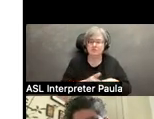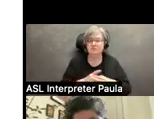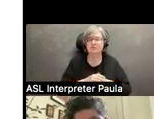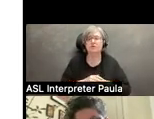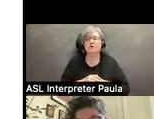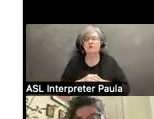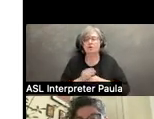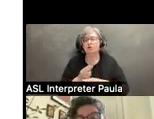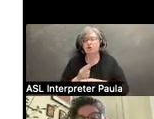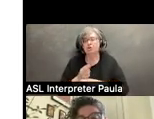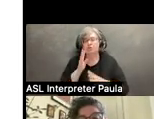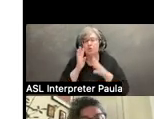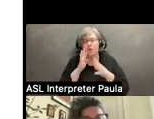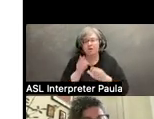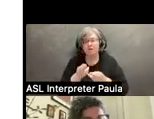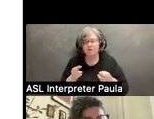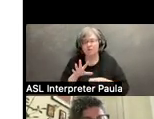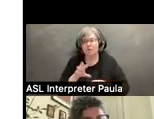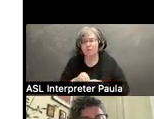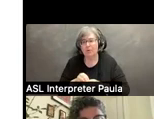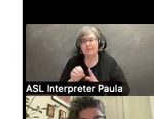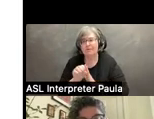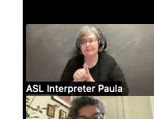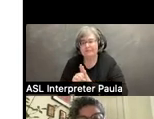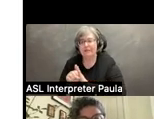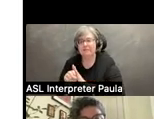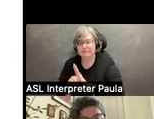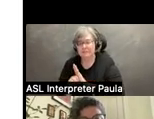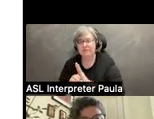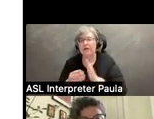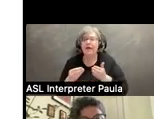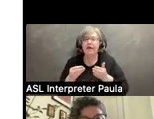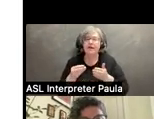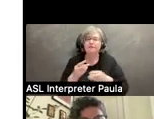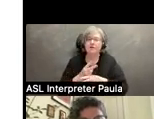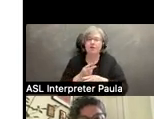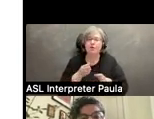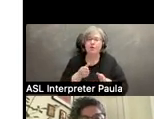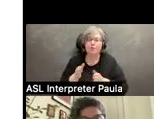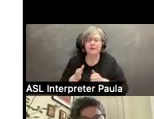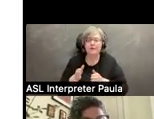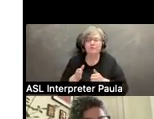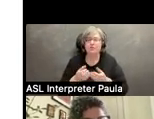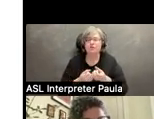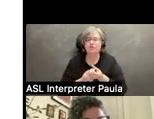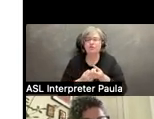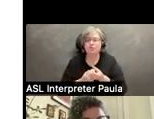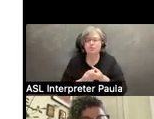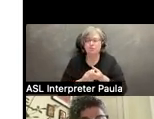creative resources within their states and figure out ways to support